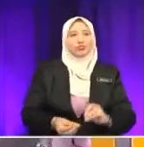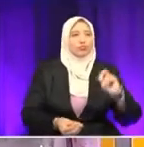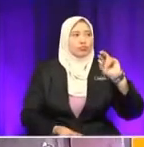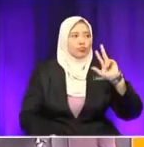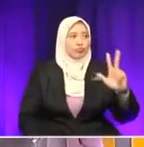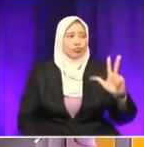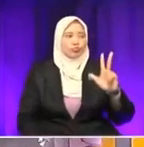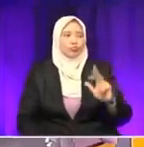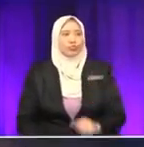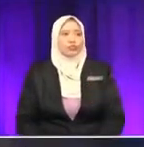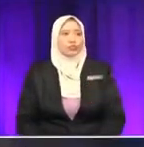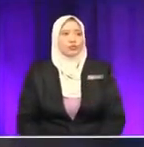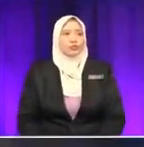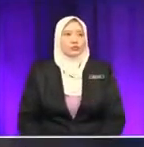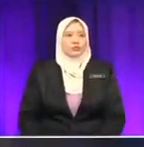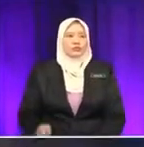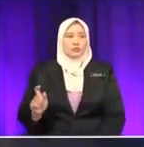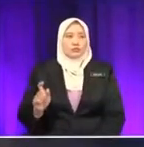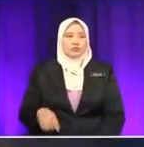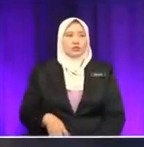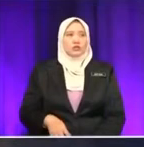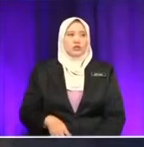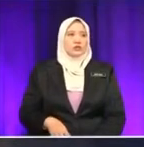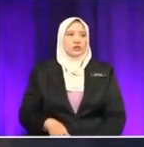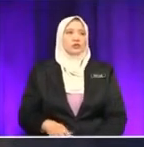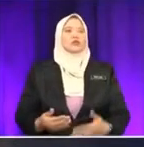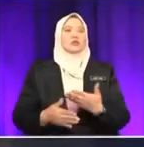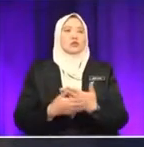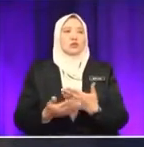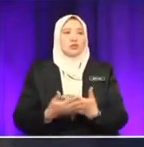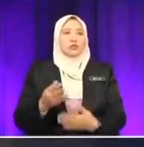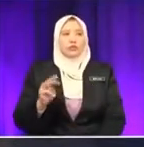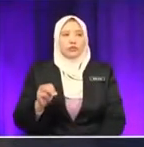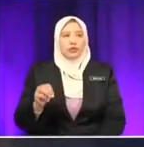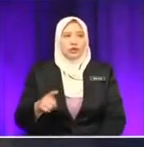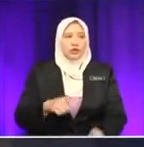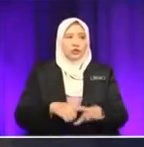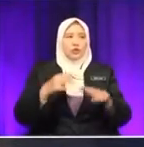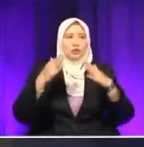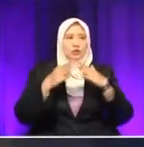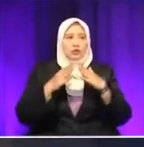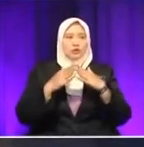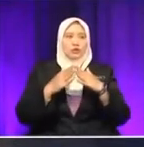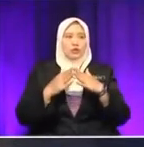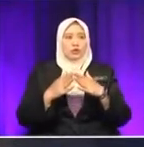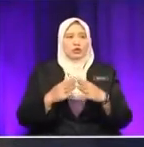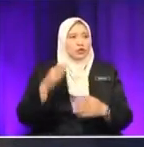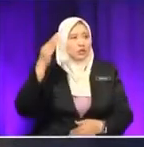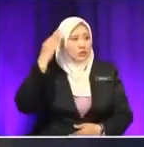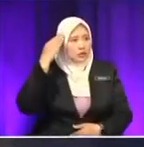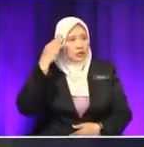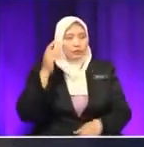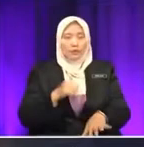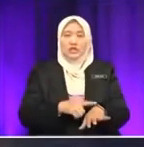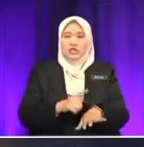according to the time, it will be easier. Natural flow. Correct. The easier also for people. So people at home, make sure you time yourself and take note